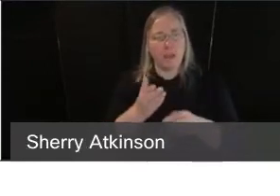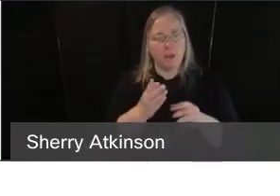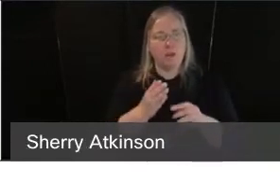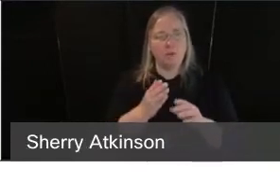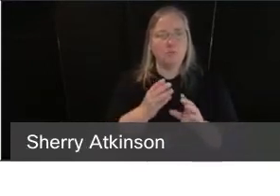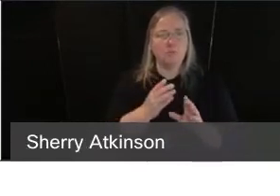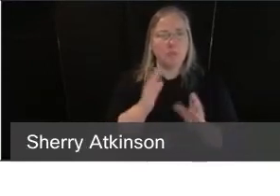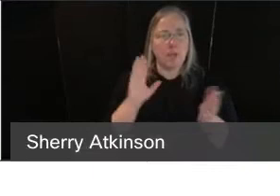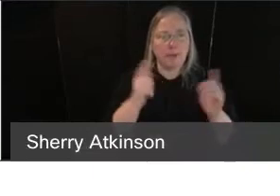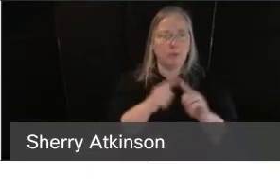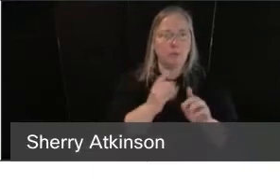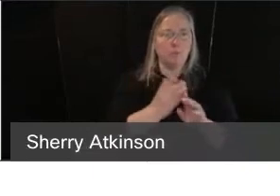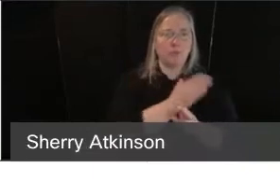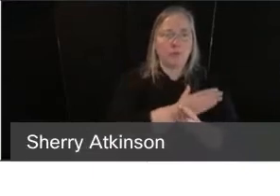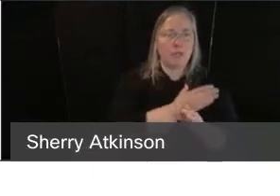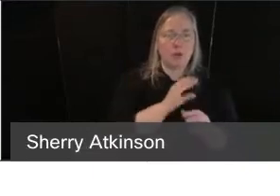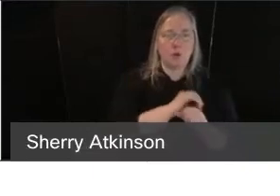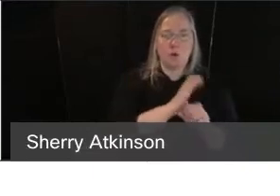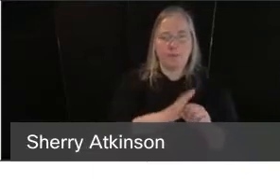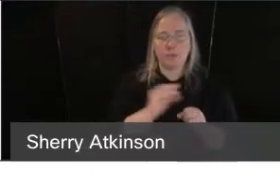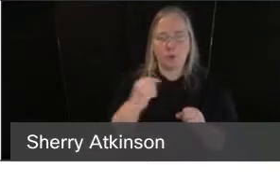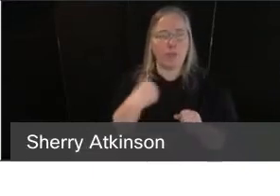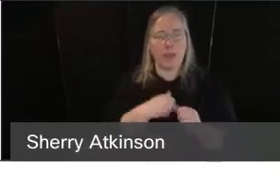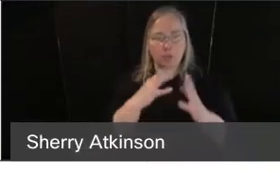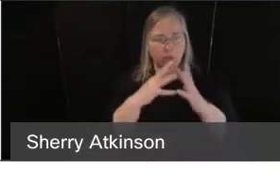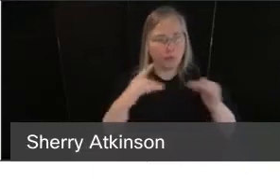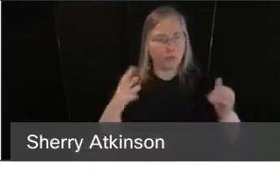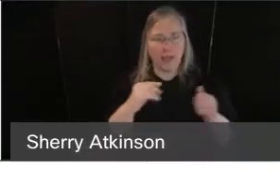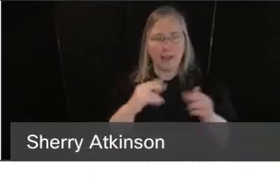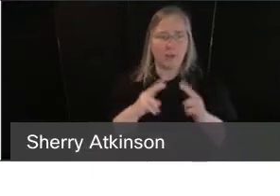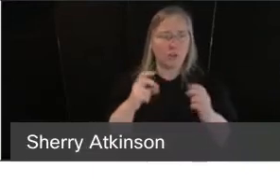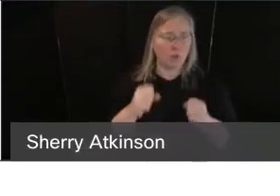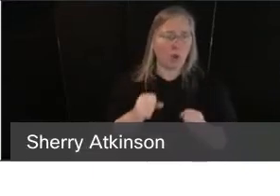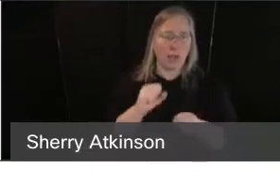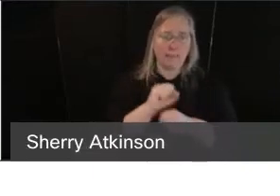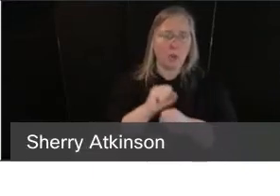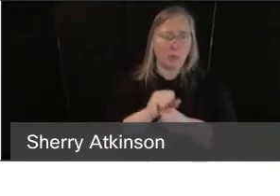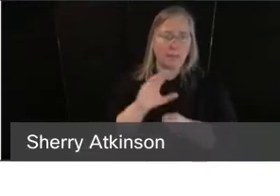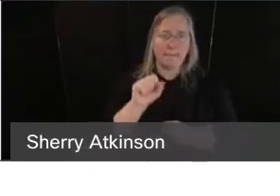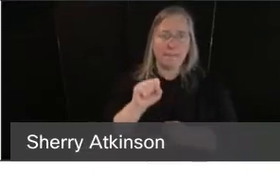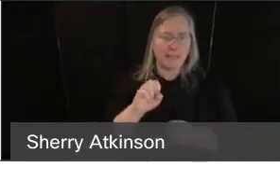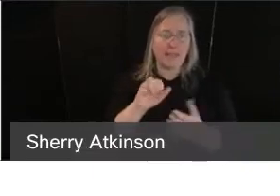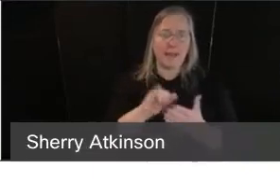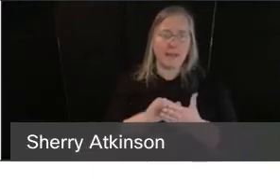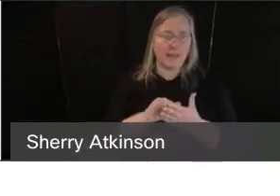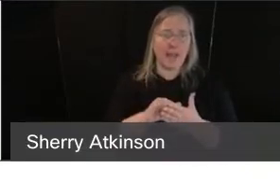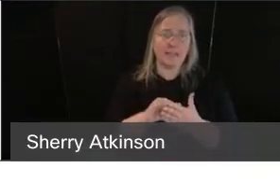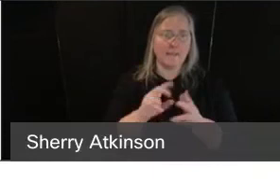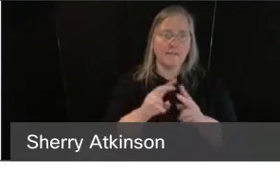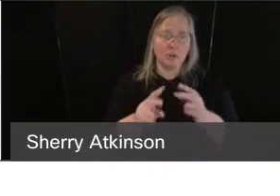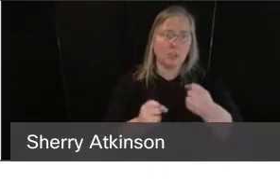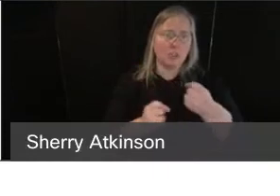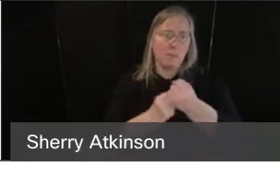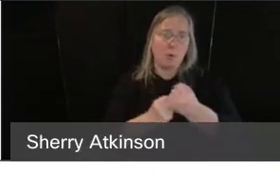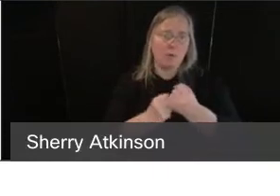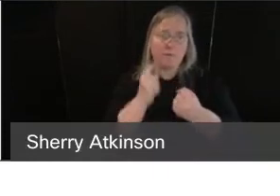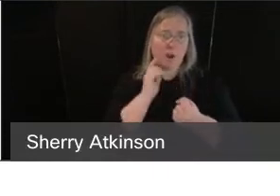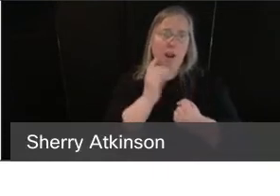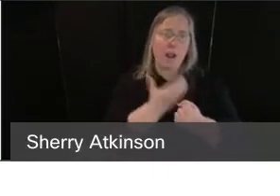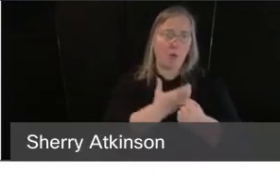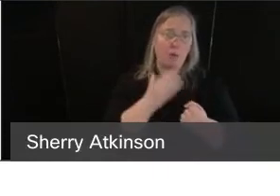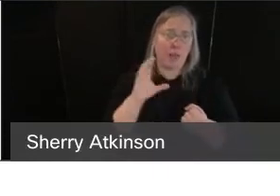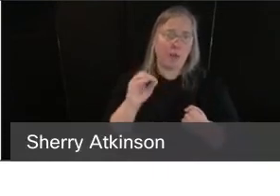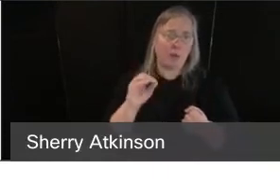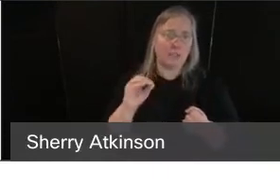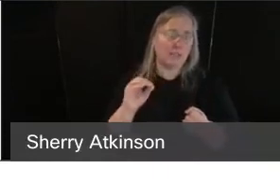growth, we have a diversified and very strong employment base, and that has been and can be very supportive for the county's fiscal